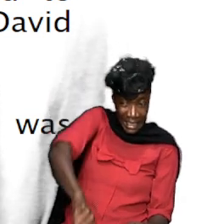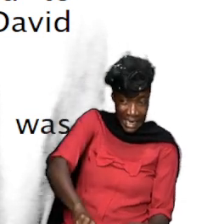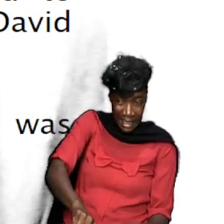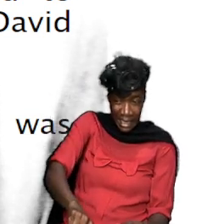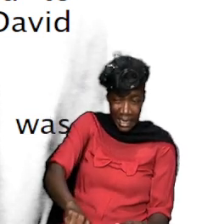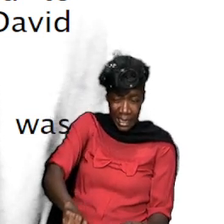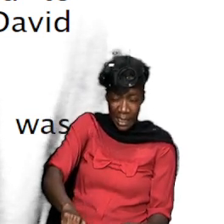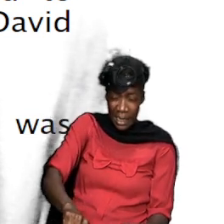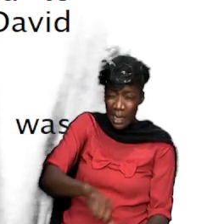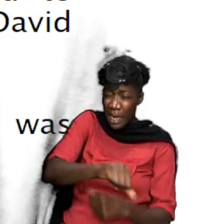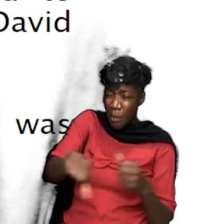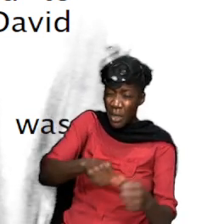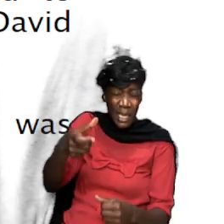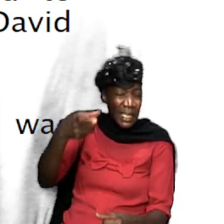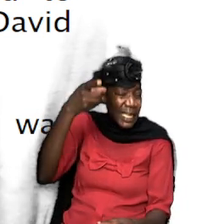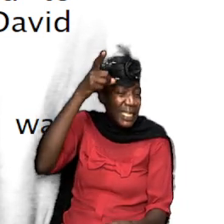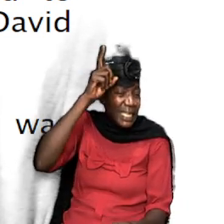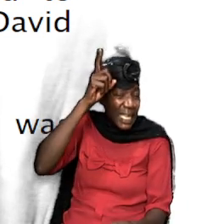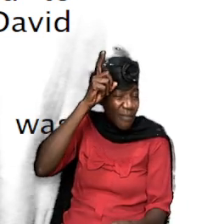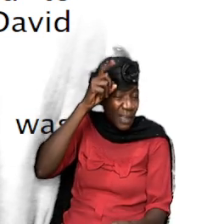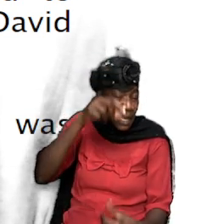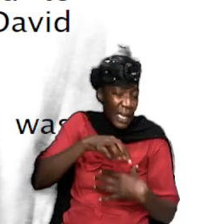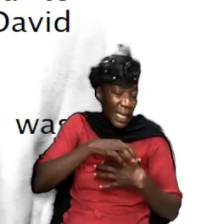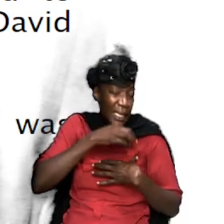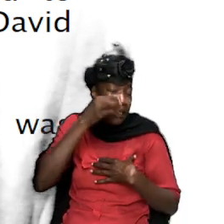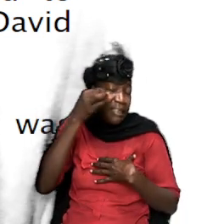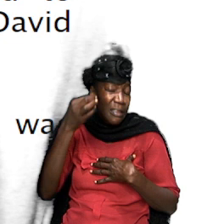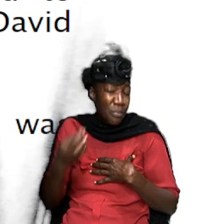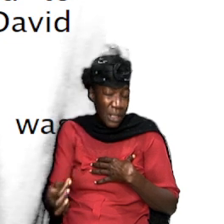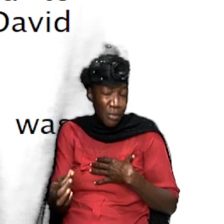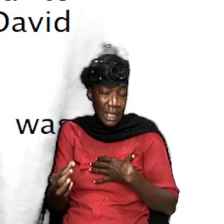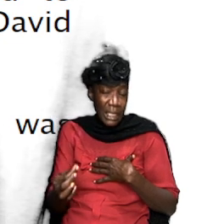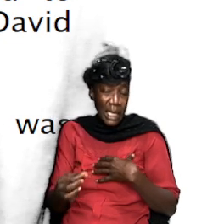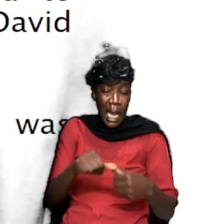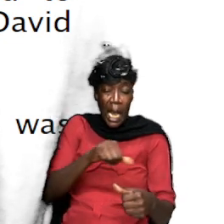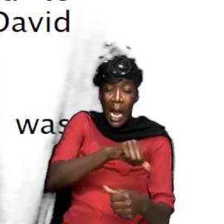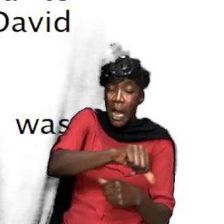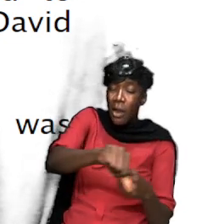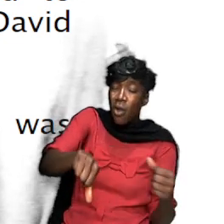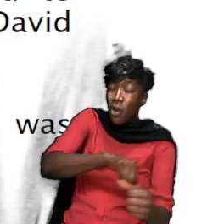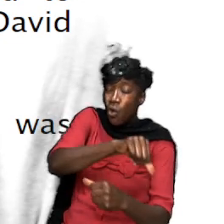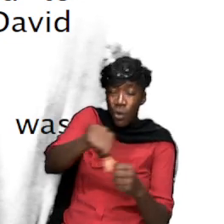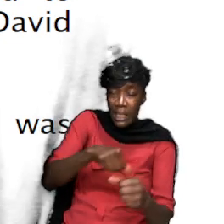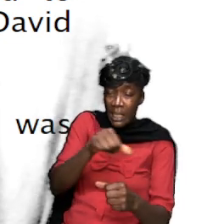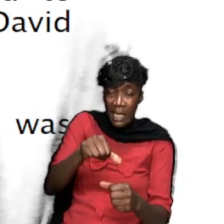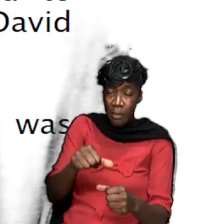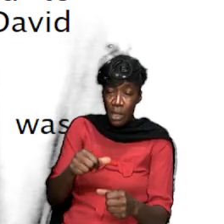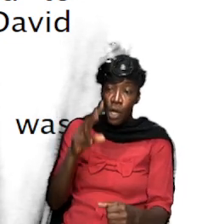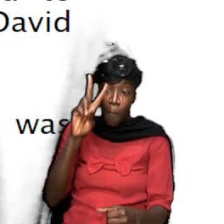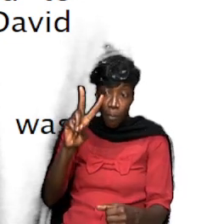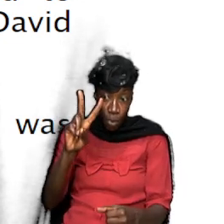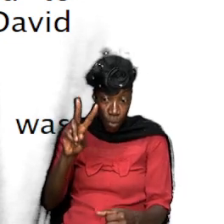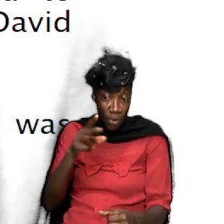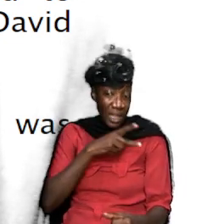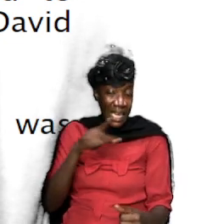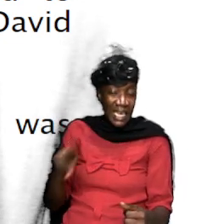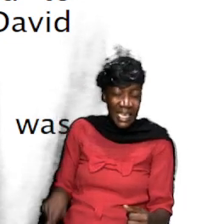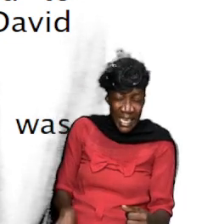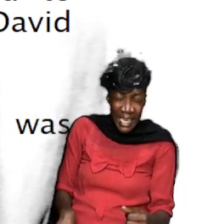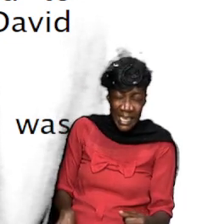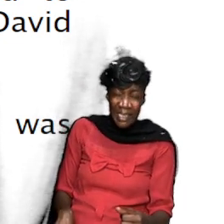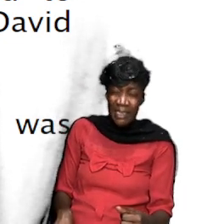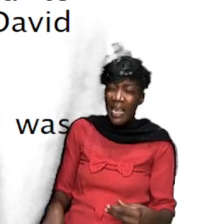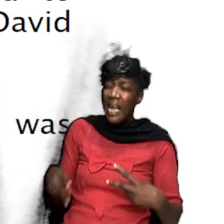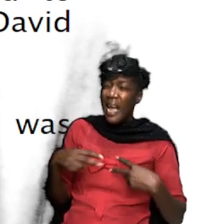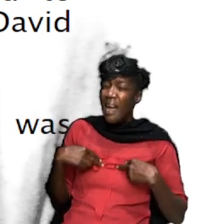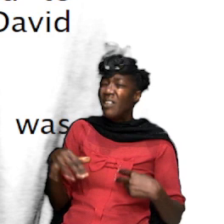of the Lord came upon David. So both kings were called and they were anointed by God. Both kings had the same privilege